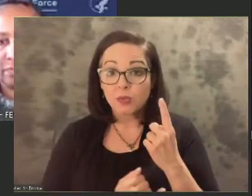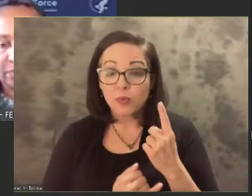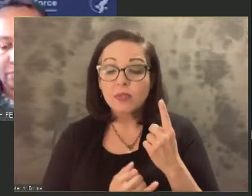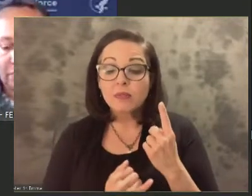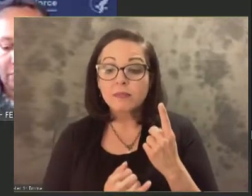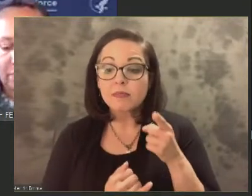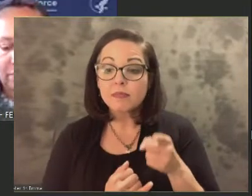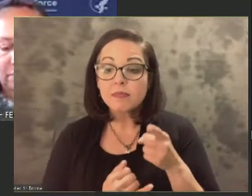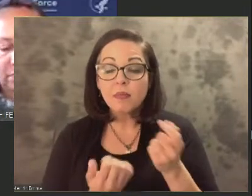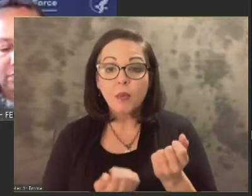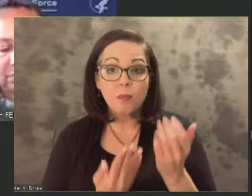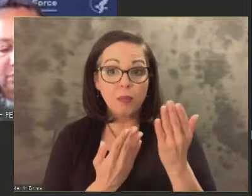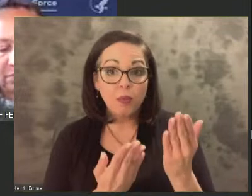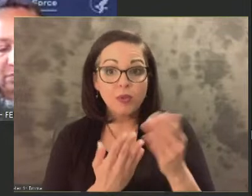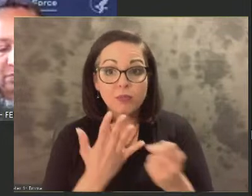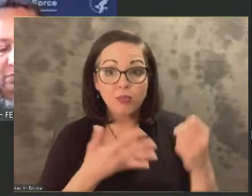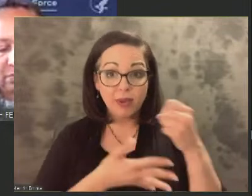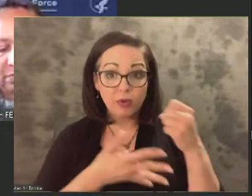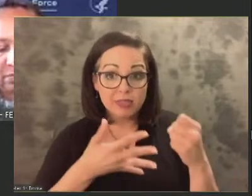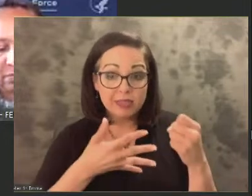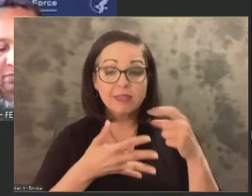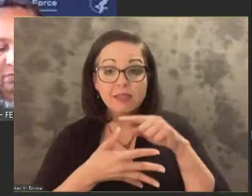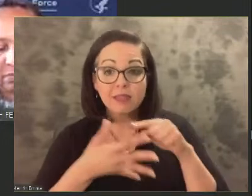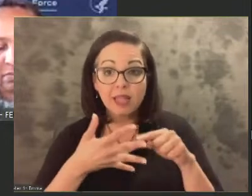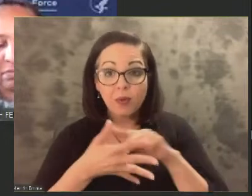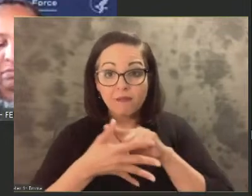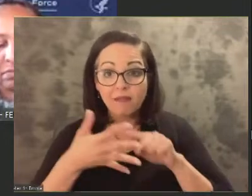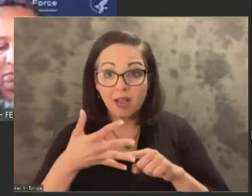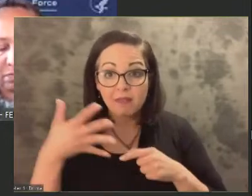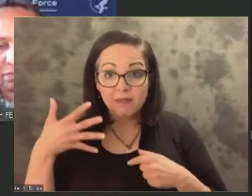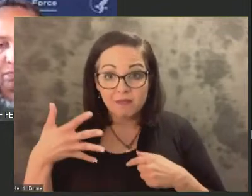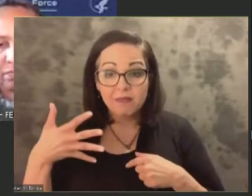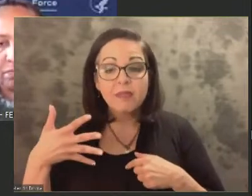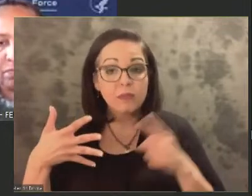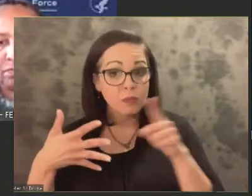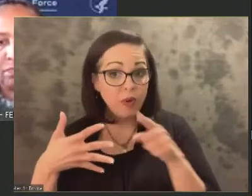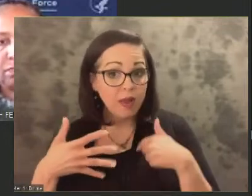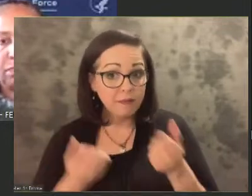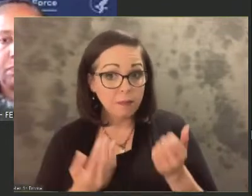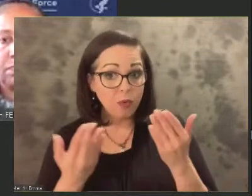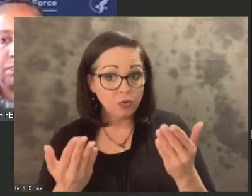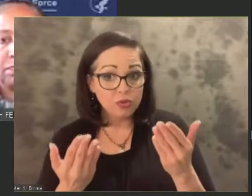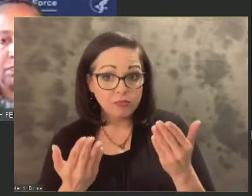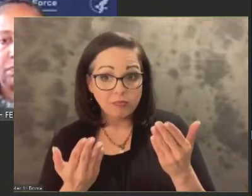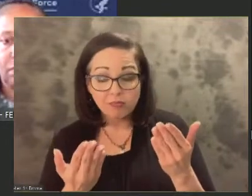the proposed priorities, which there were 5. Do I have a motion to advance?